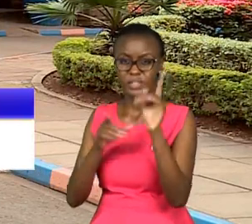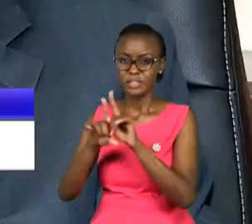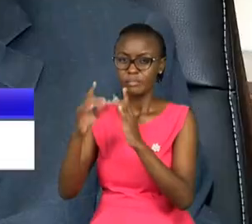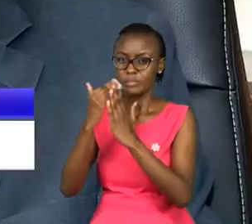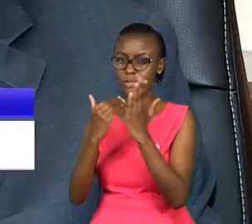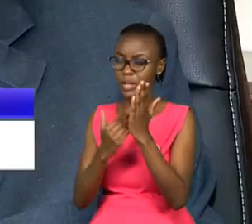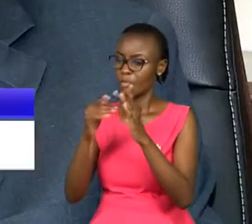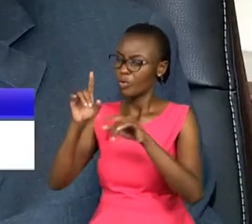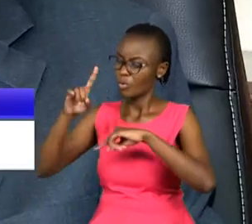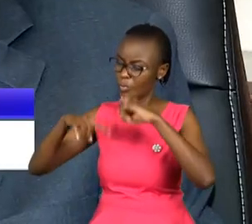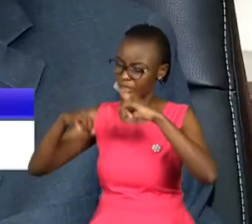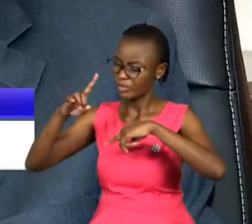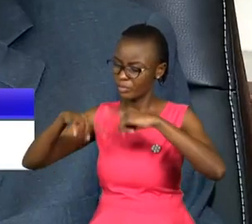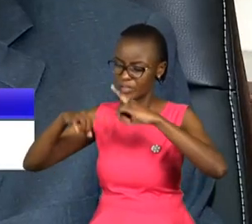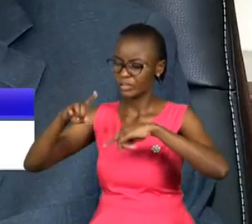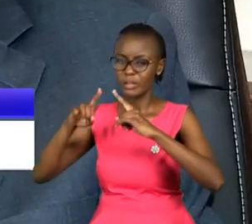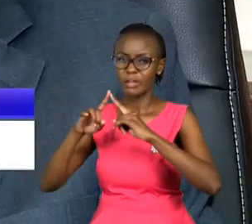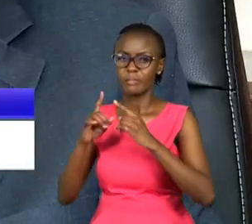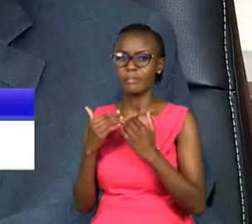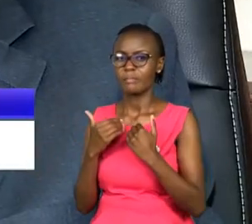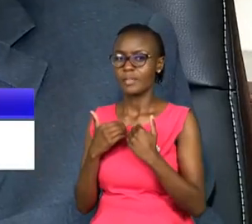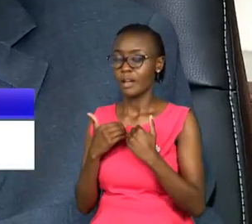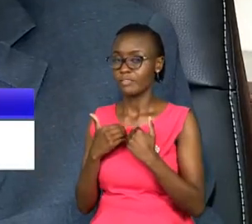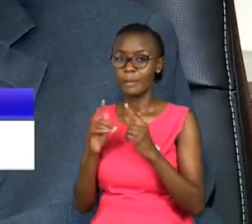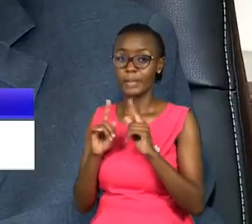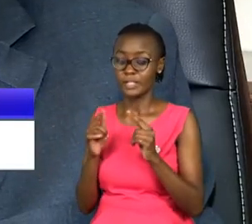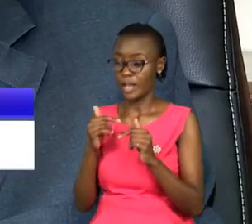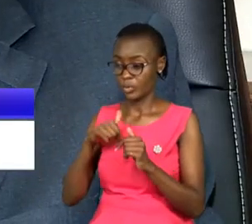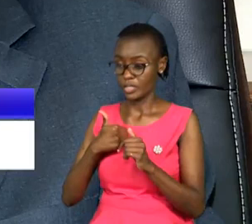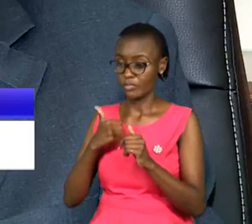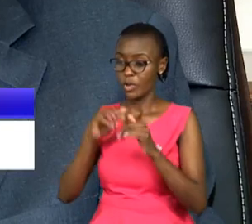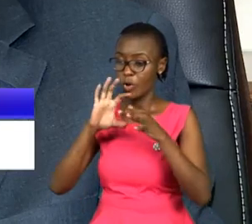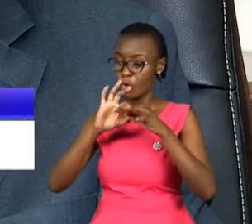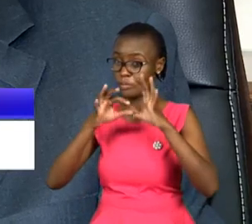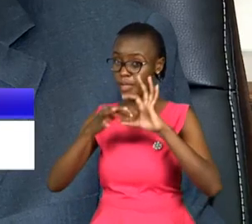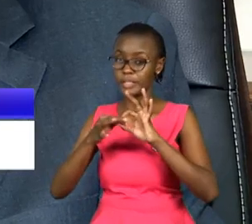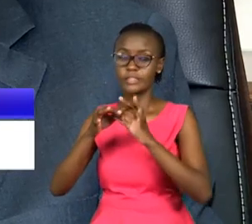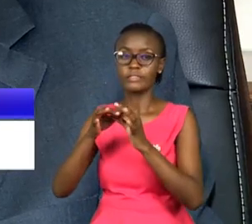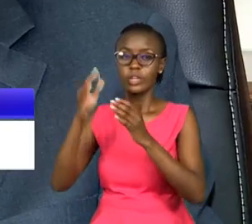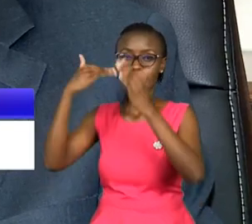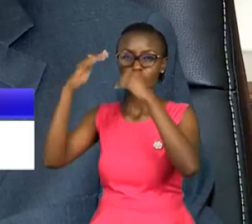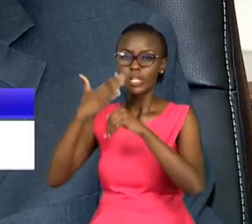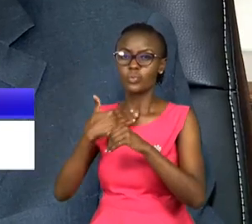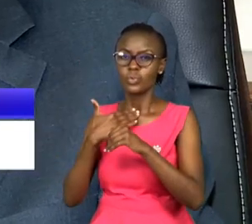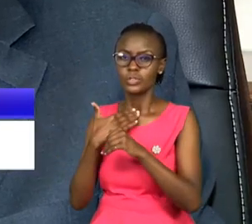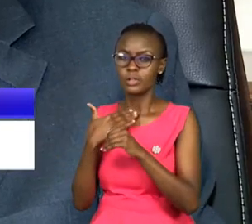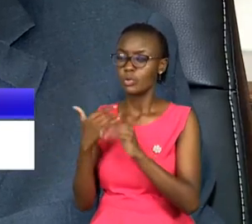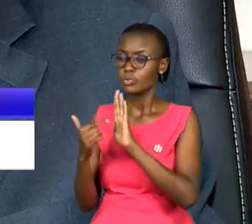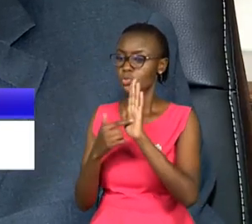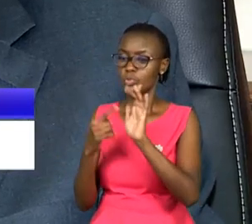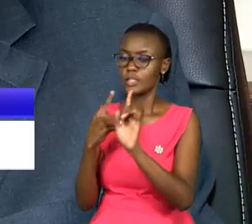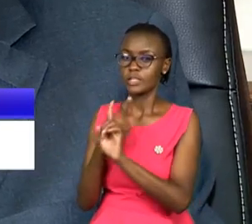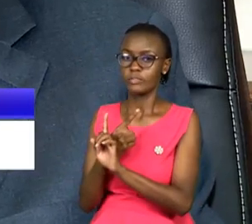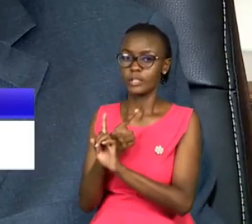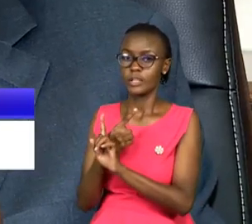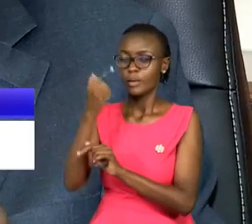competition happening. But one of the things we want to do is ensure that we are able to differentiate ourselves so that we can be able